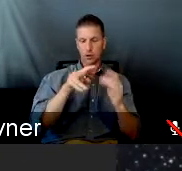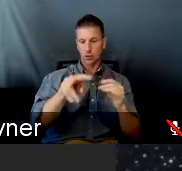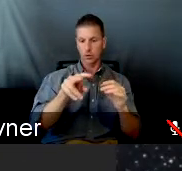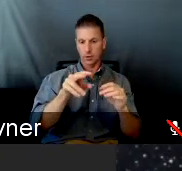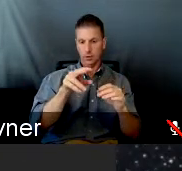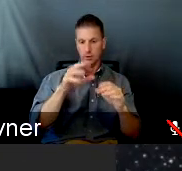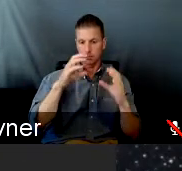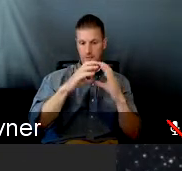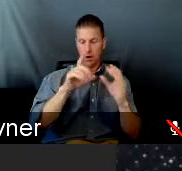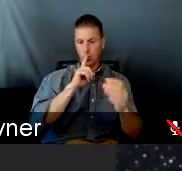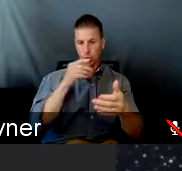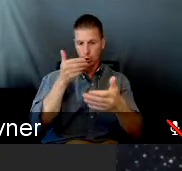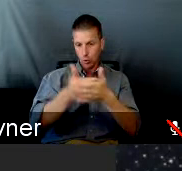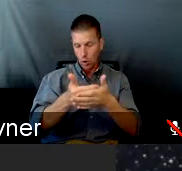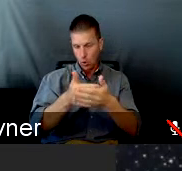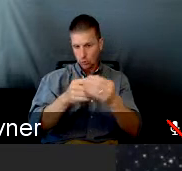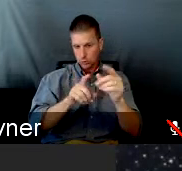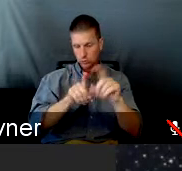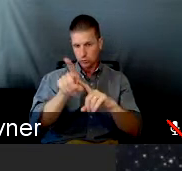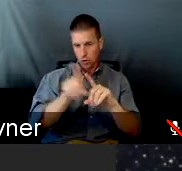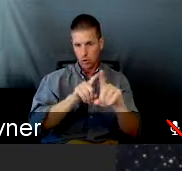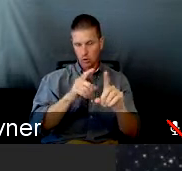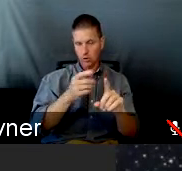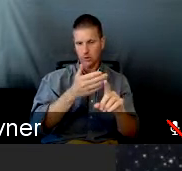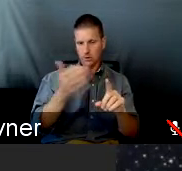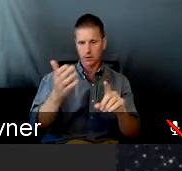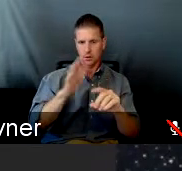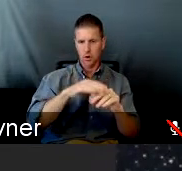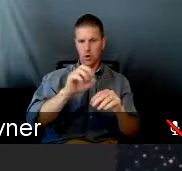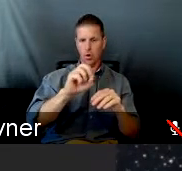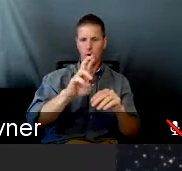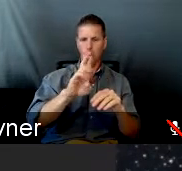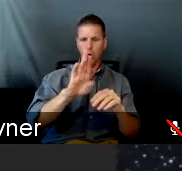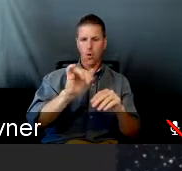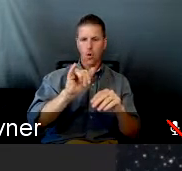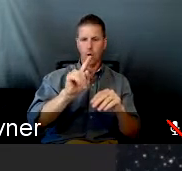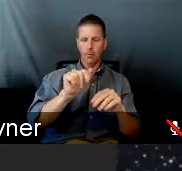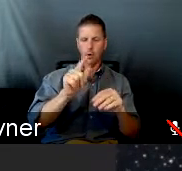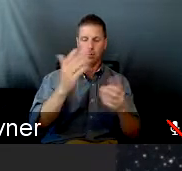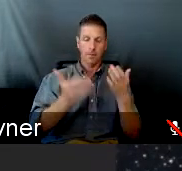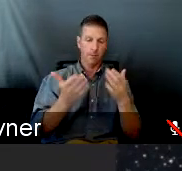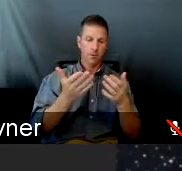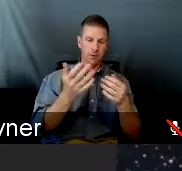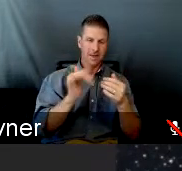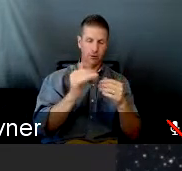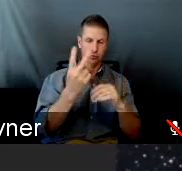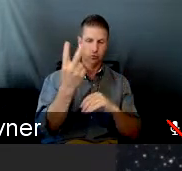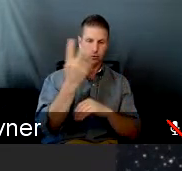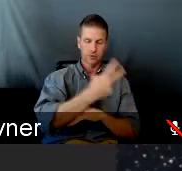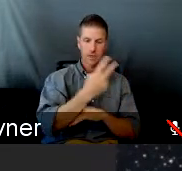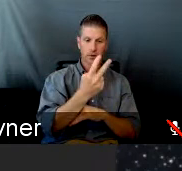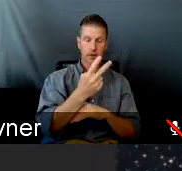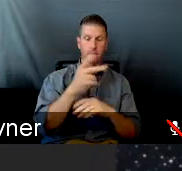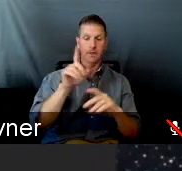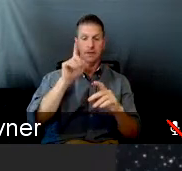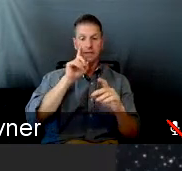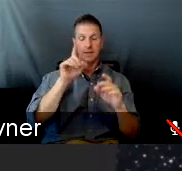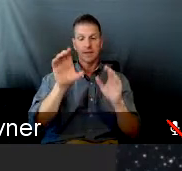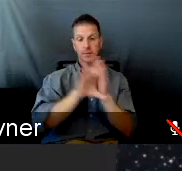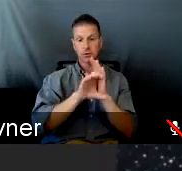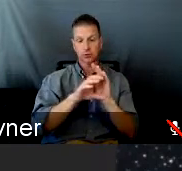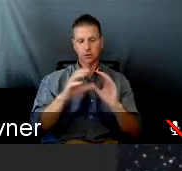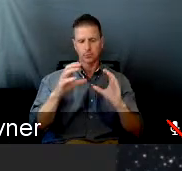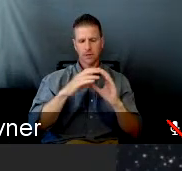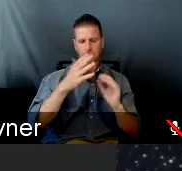really close to their stars. So things on an orbital period of maybe a couple of days, whereas imaging planets, because